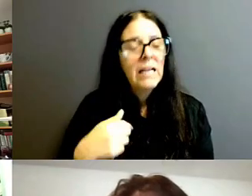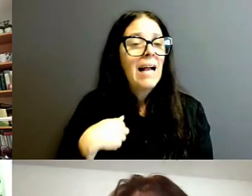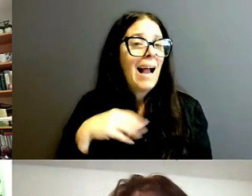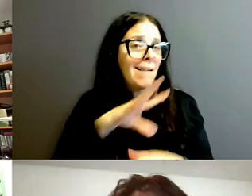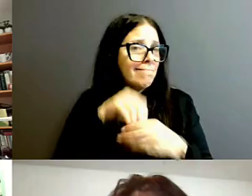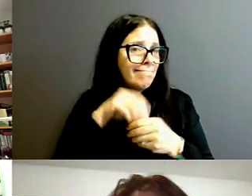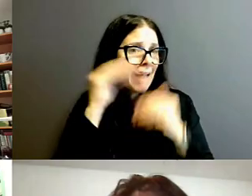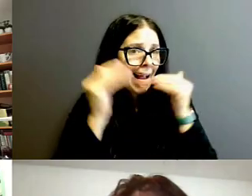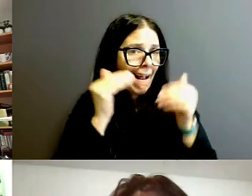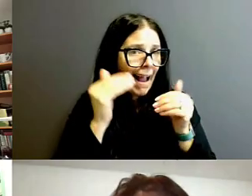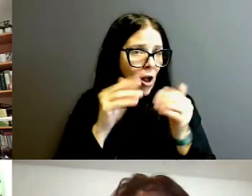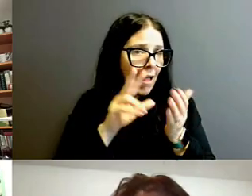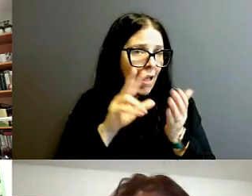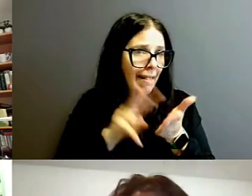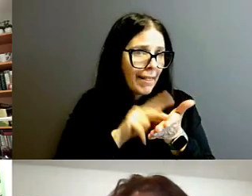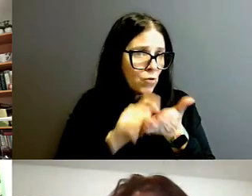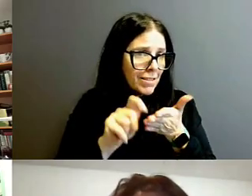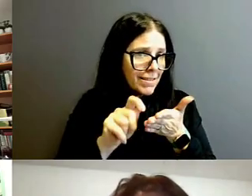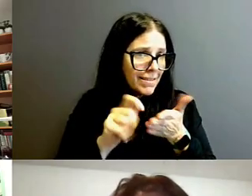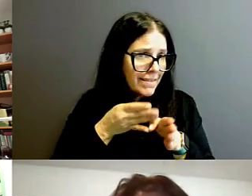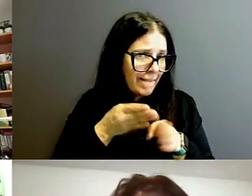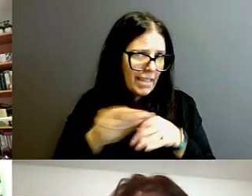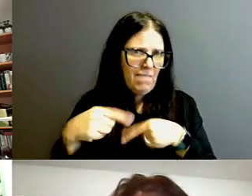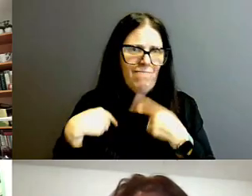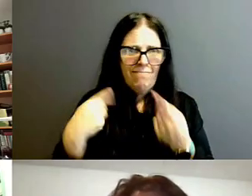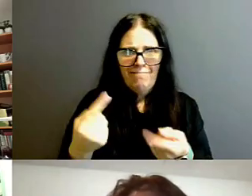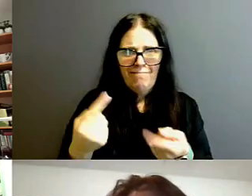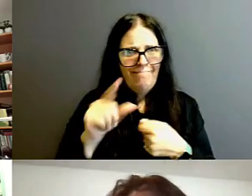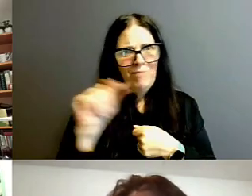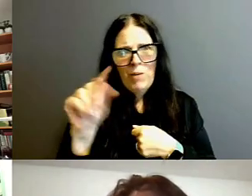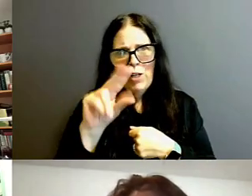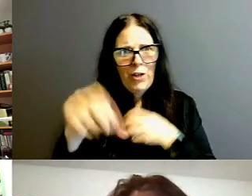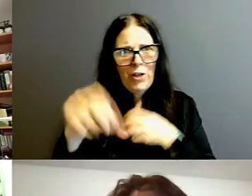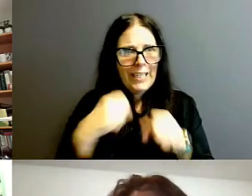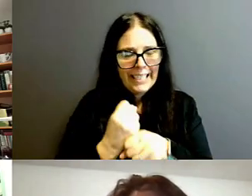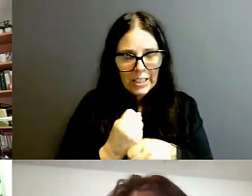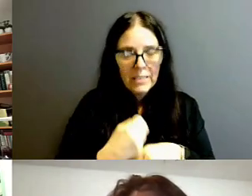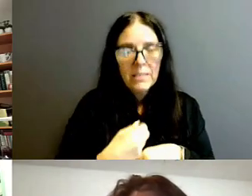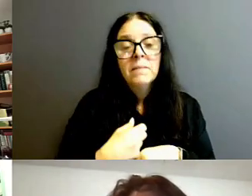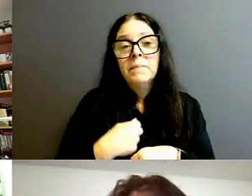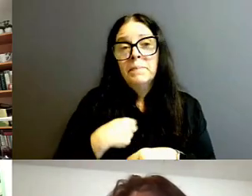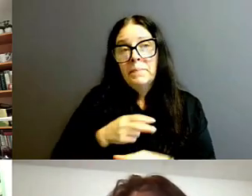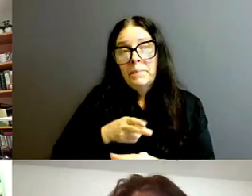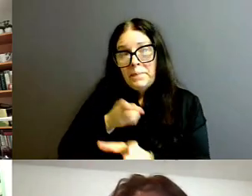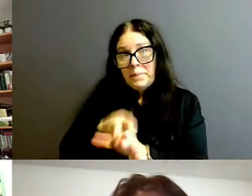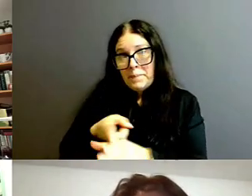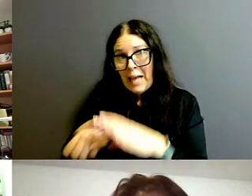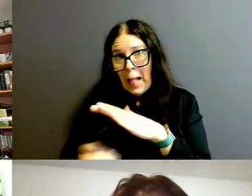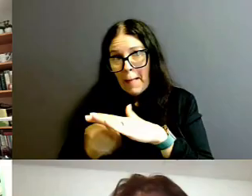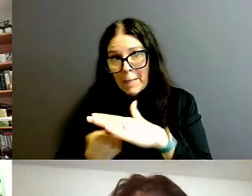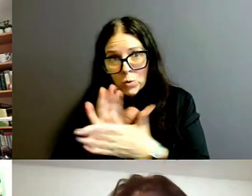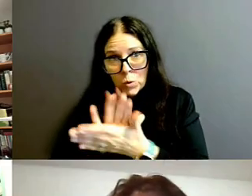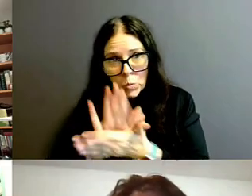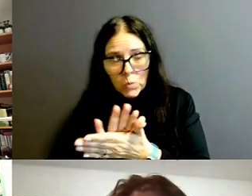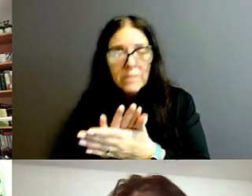decades. I was started in the elementary system, went to adult high school, taught credit there in